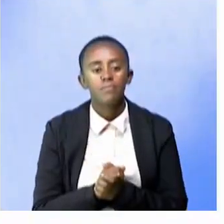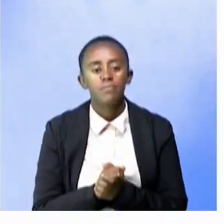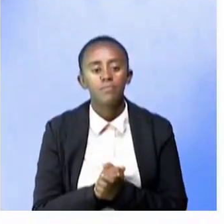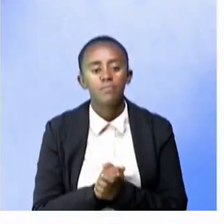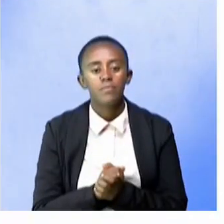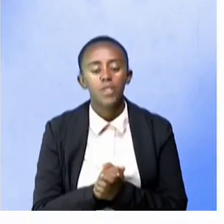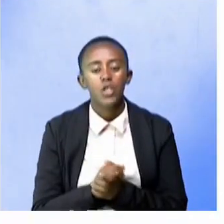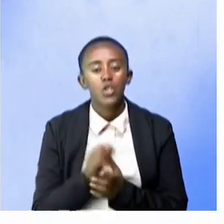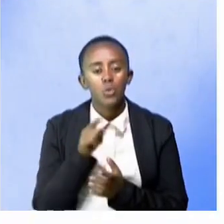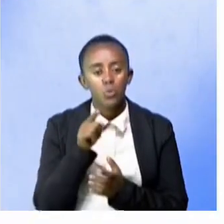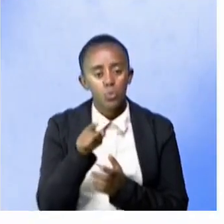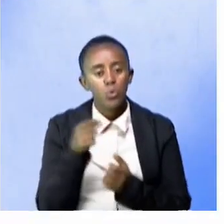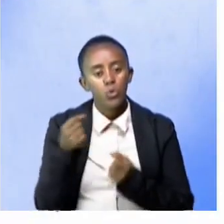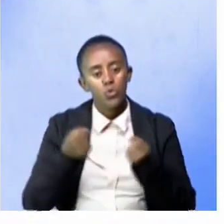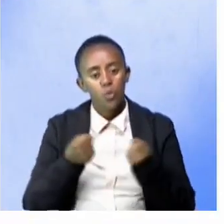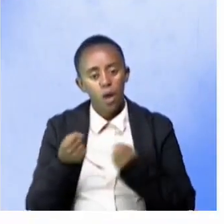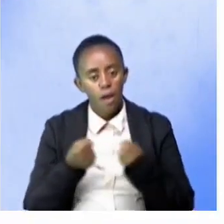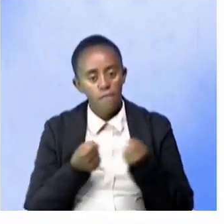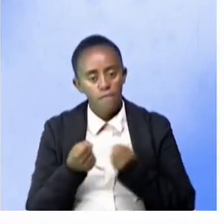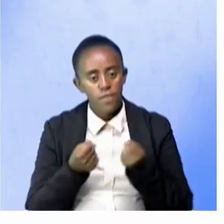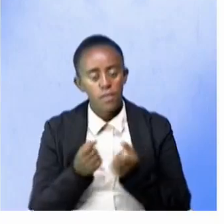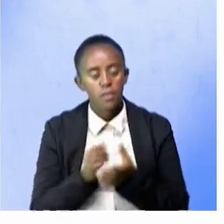You drive, or you must